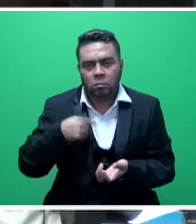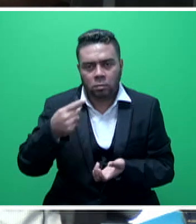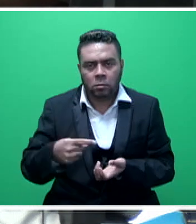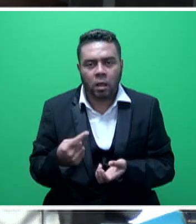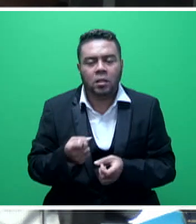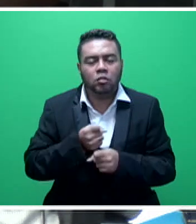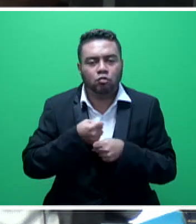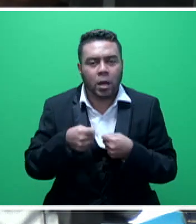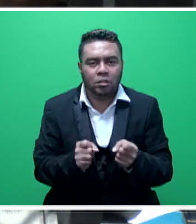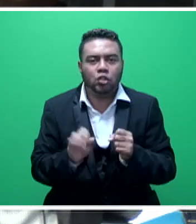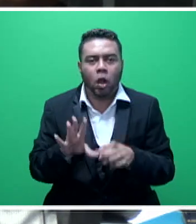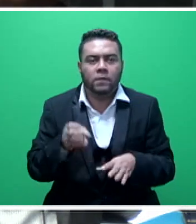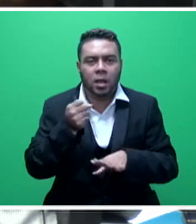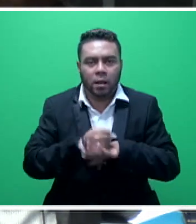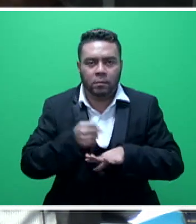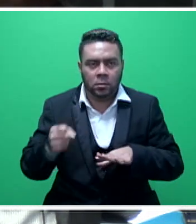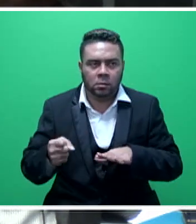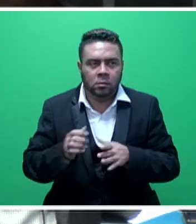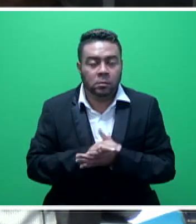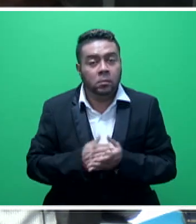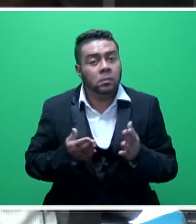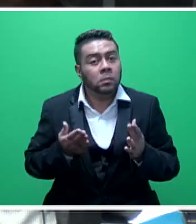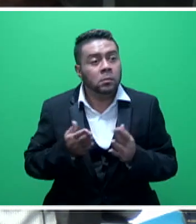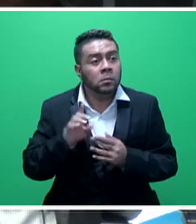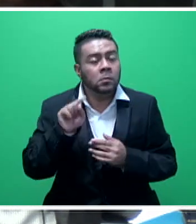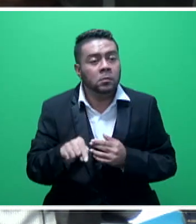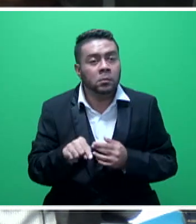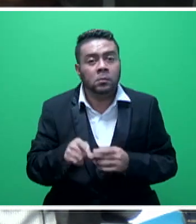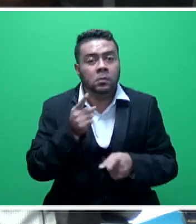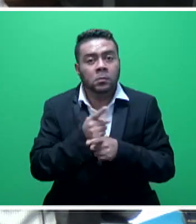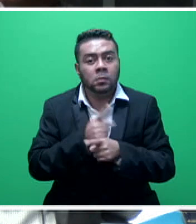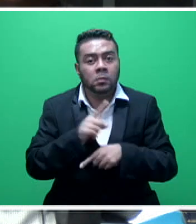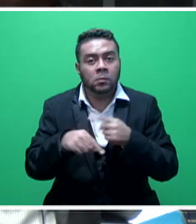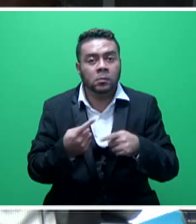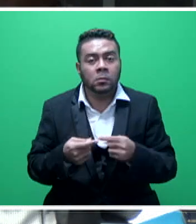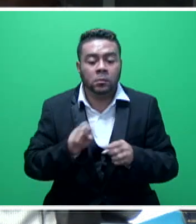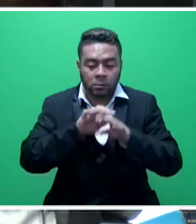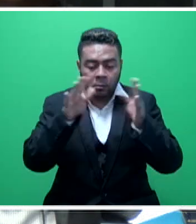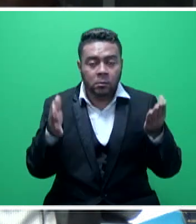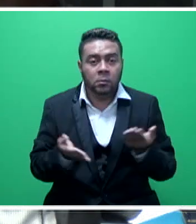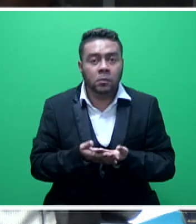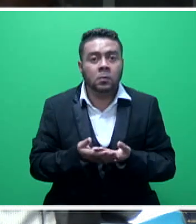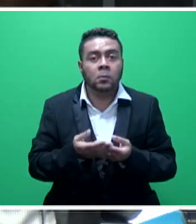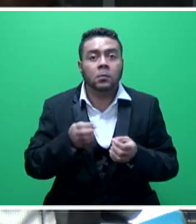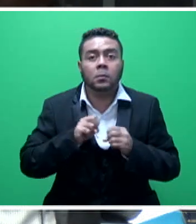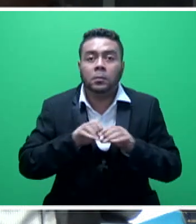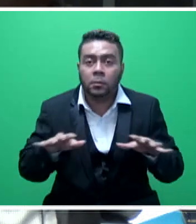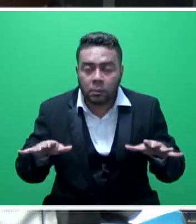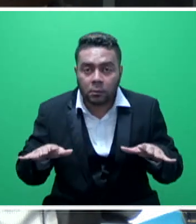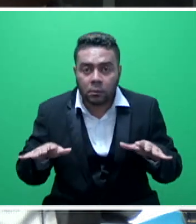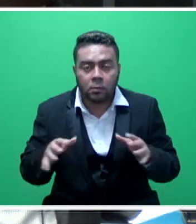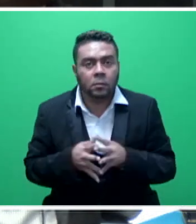the strategies of government. And those strategies are being talked about now in the global spaces. As I've said in my earlier